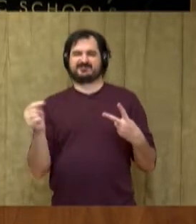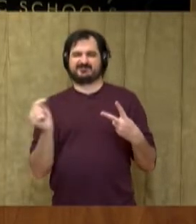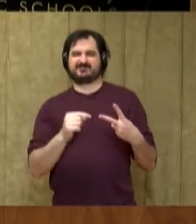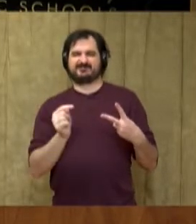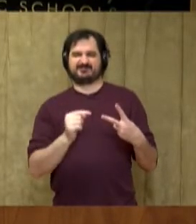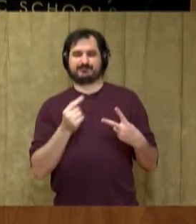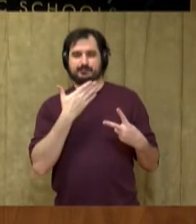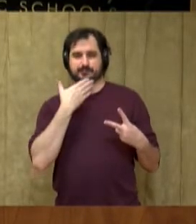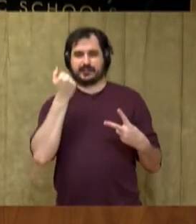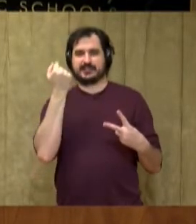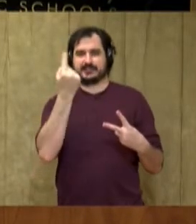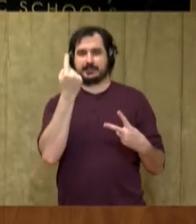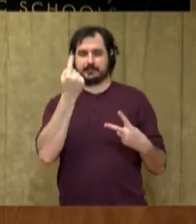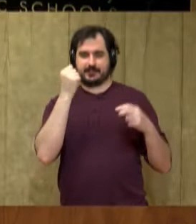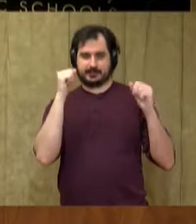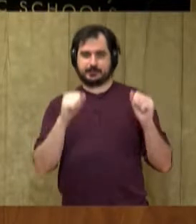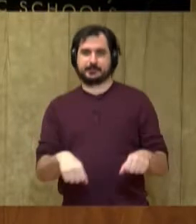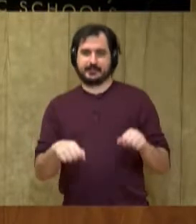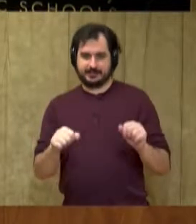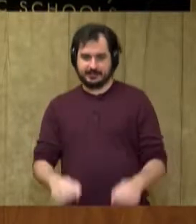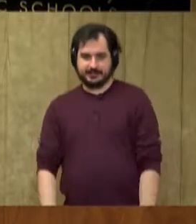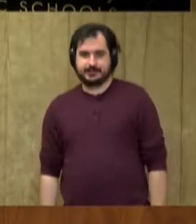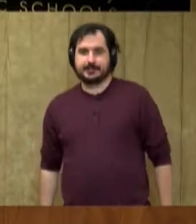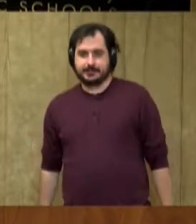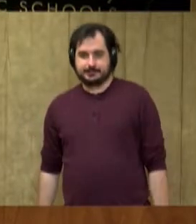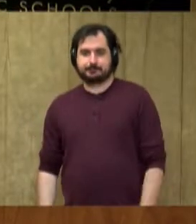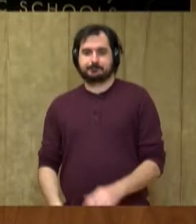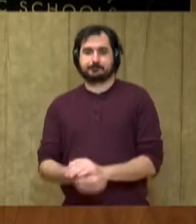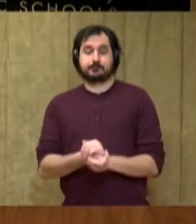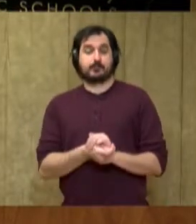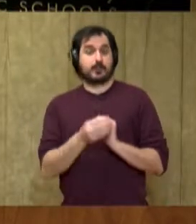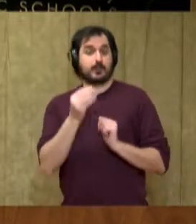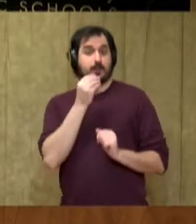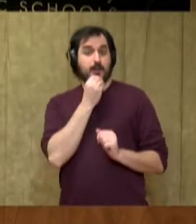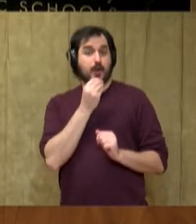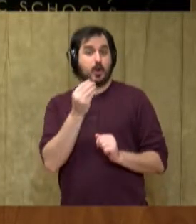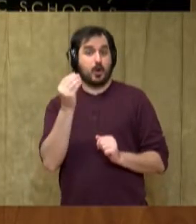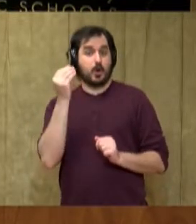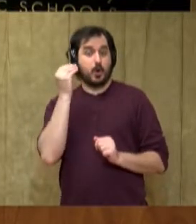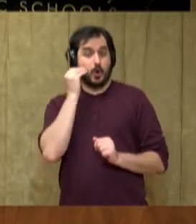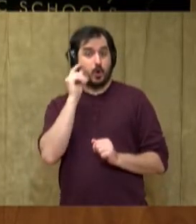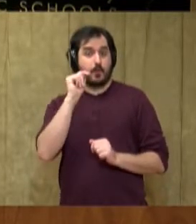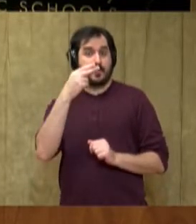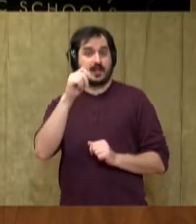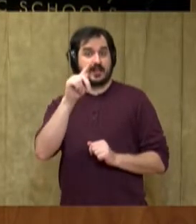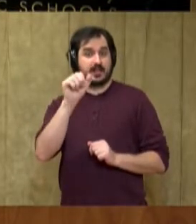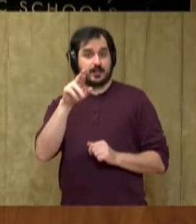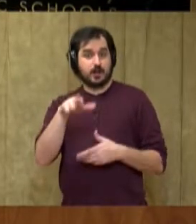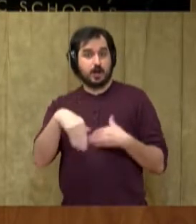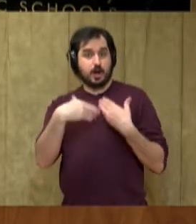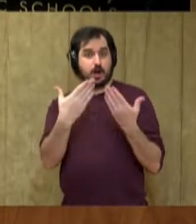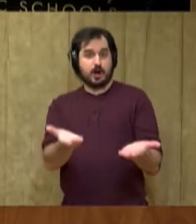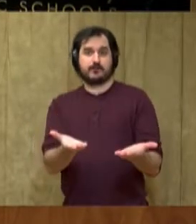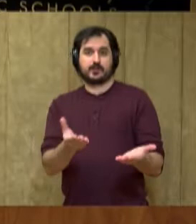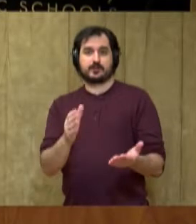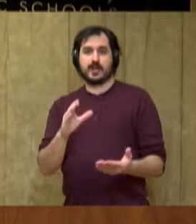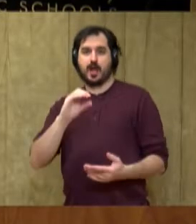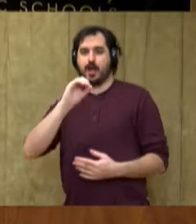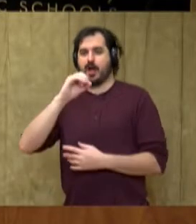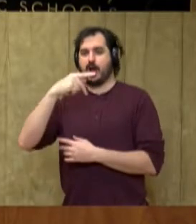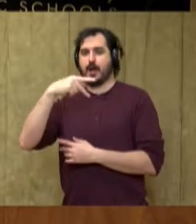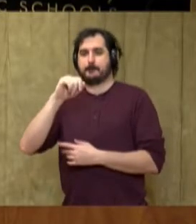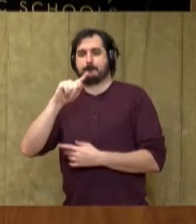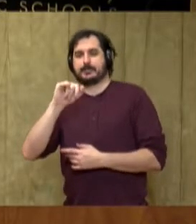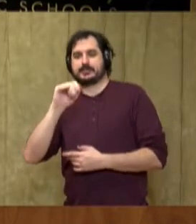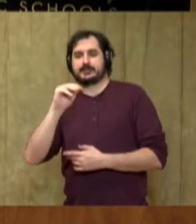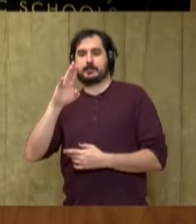could be. Let's look at it in a sentence. The home theater offers optimum comfort with a